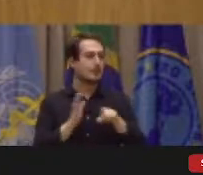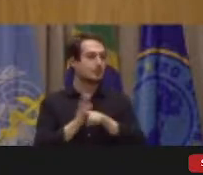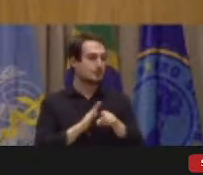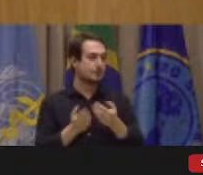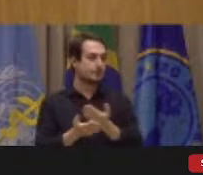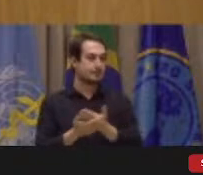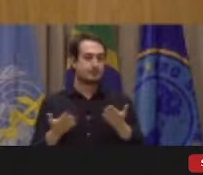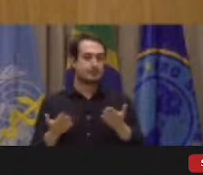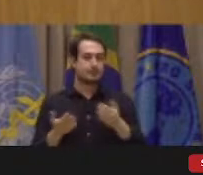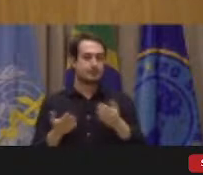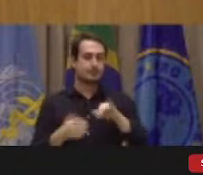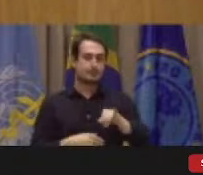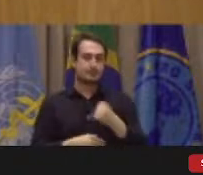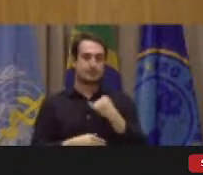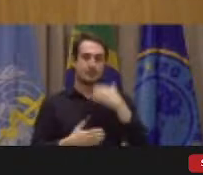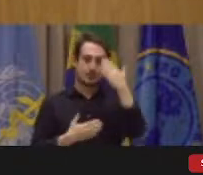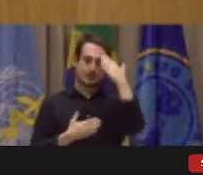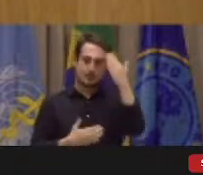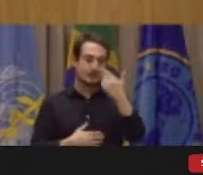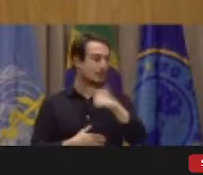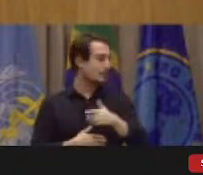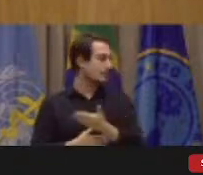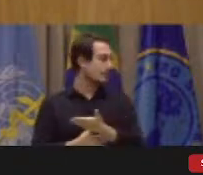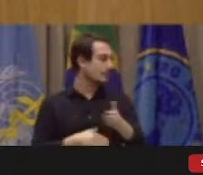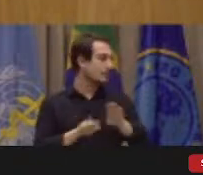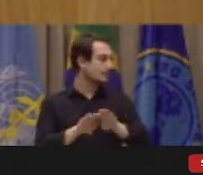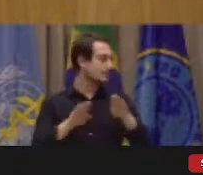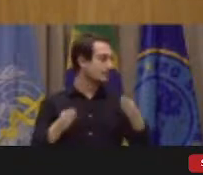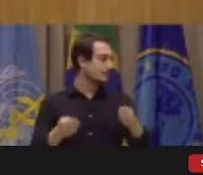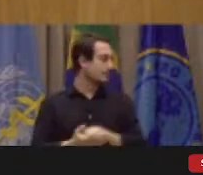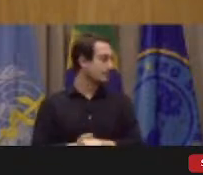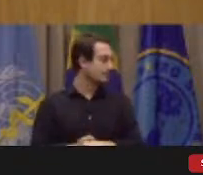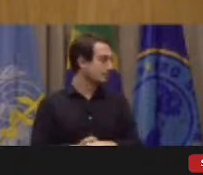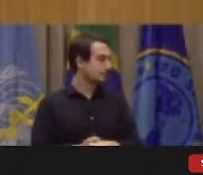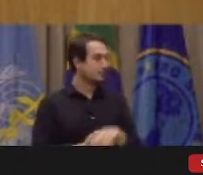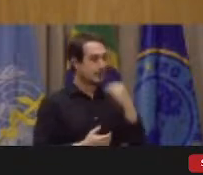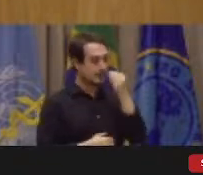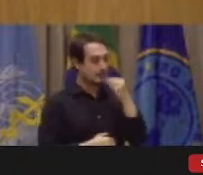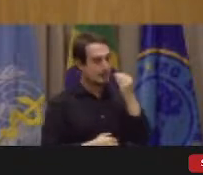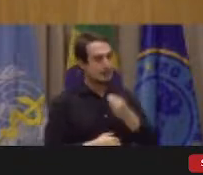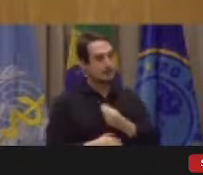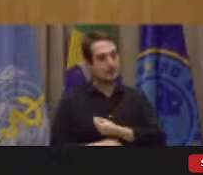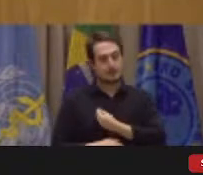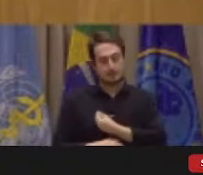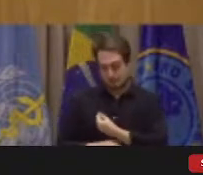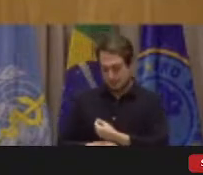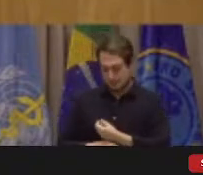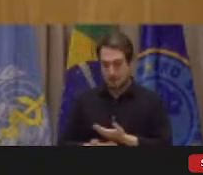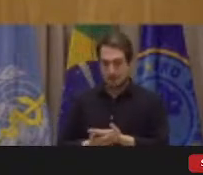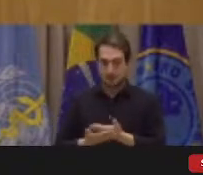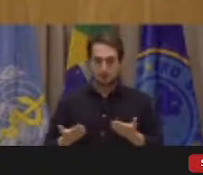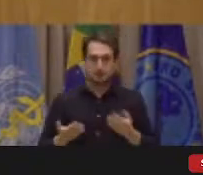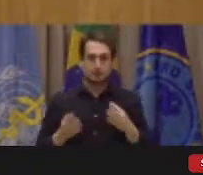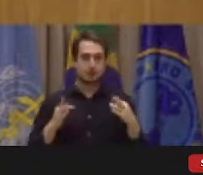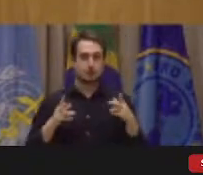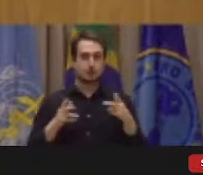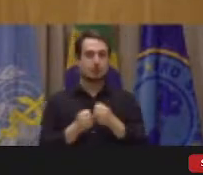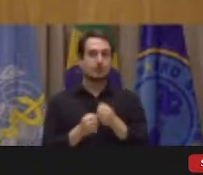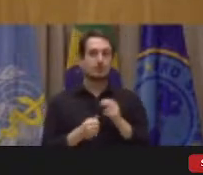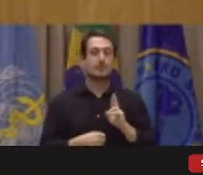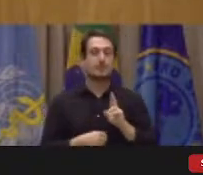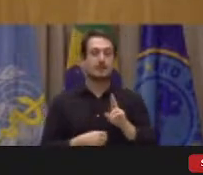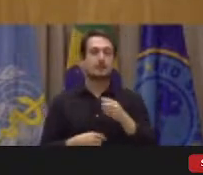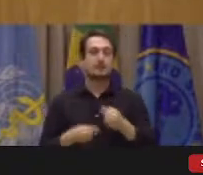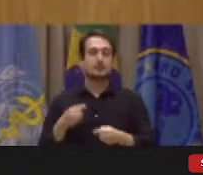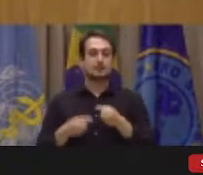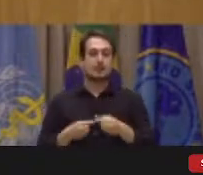you if you have any questions in the audience, and I thank you one more time for all those that represented here for sharing your experience, and